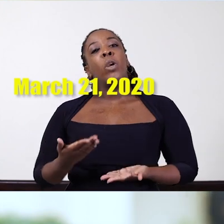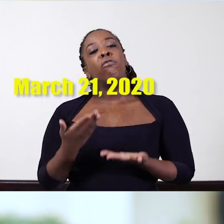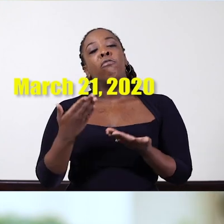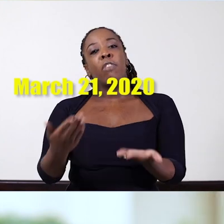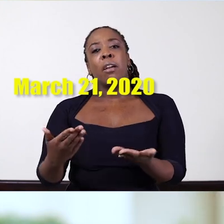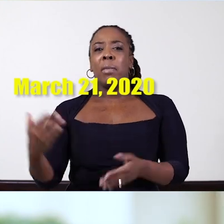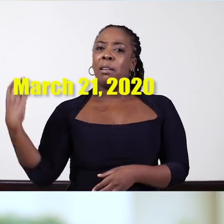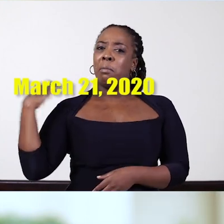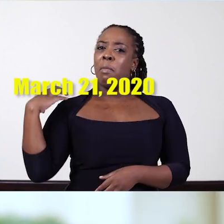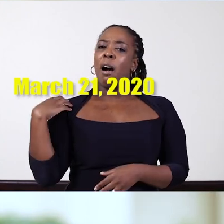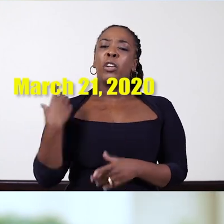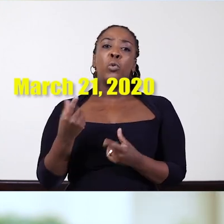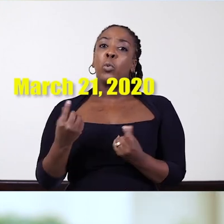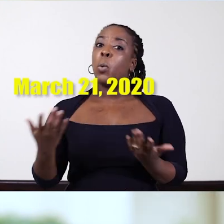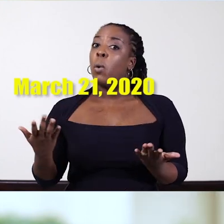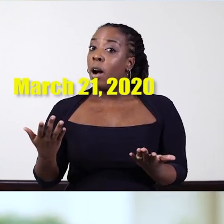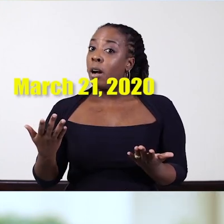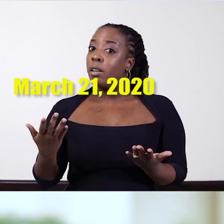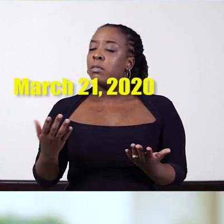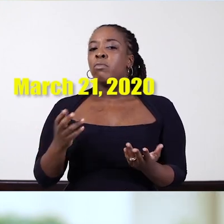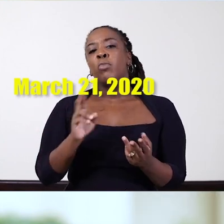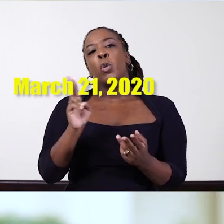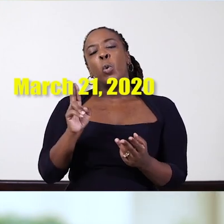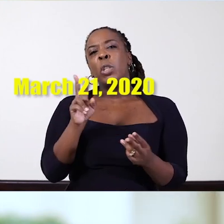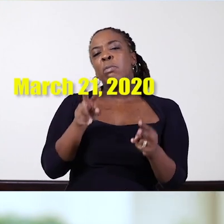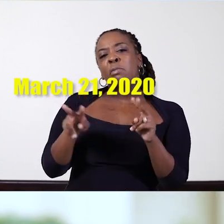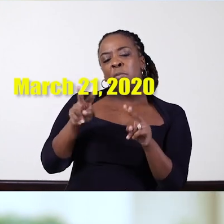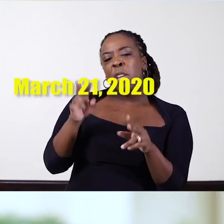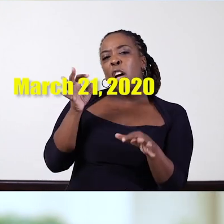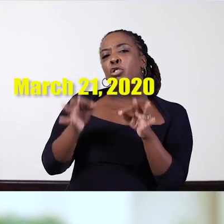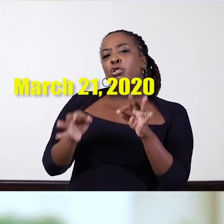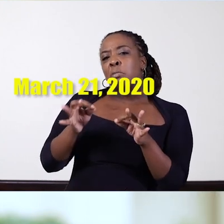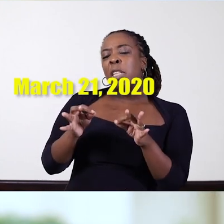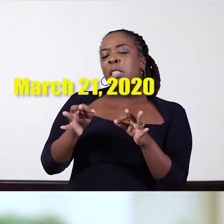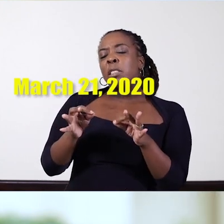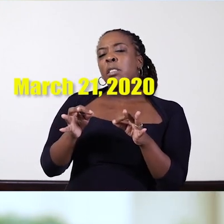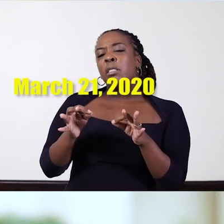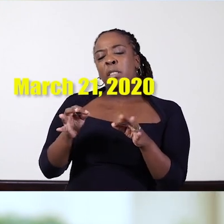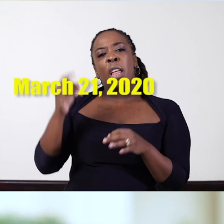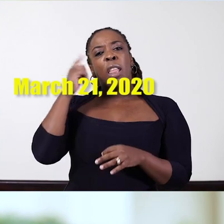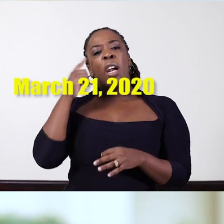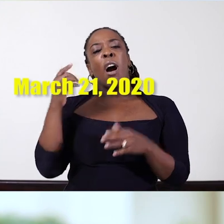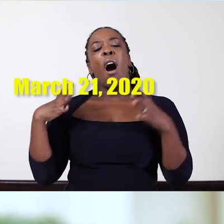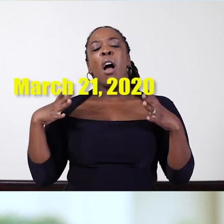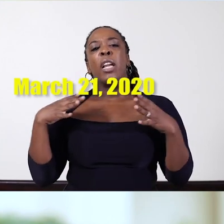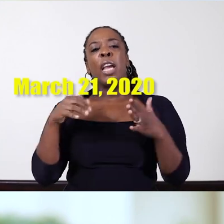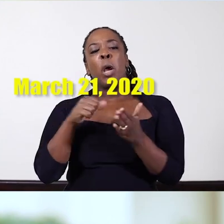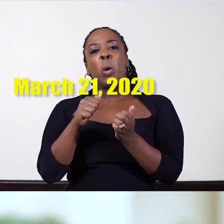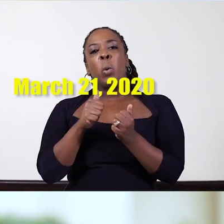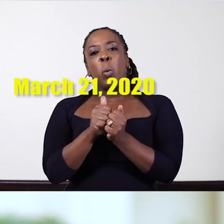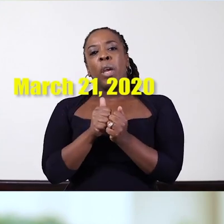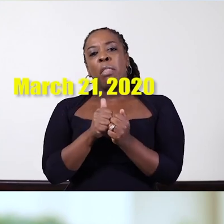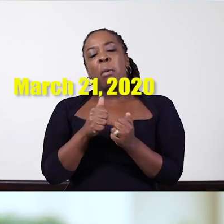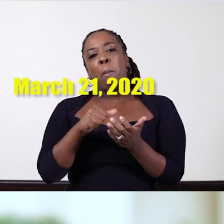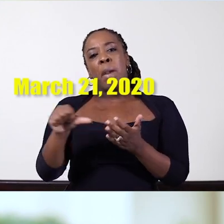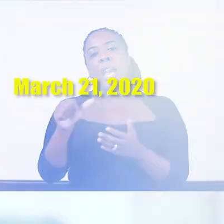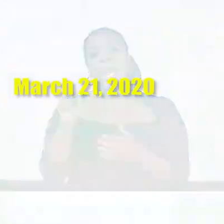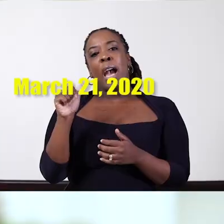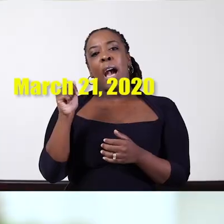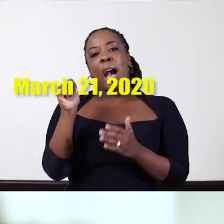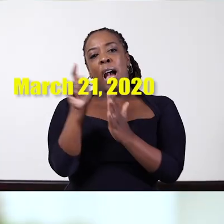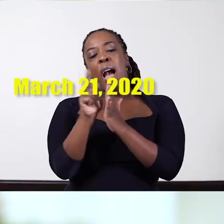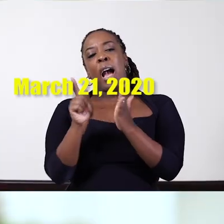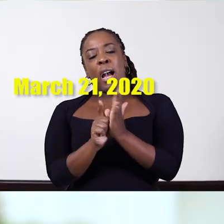our employers that you exercise discretion beyond the provision of the Holiday with Pay Act